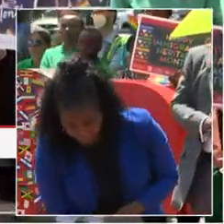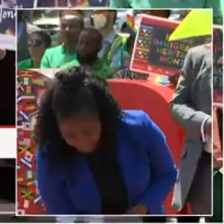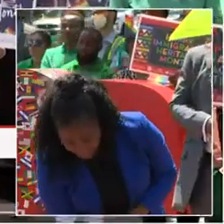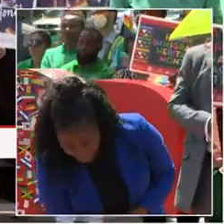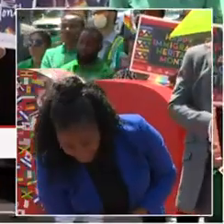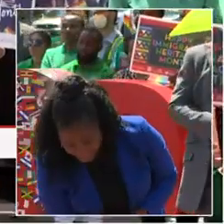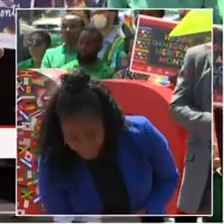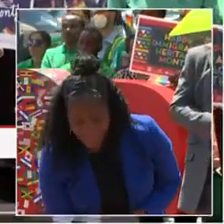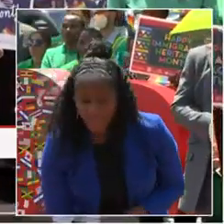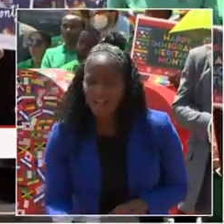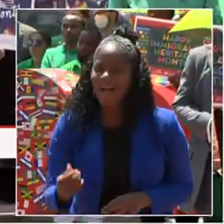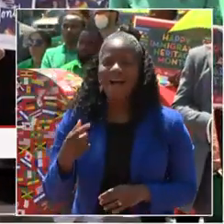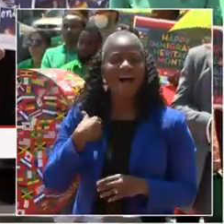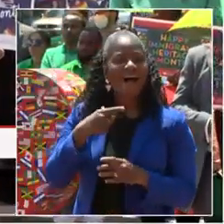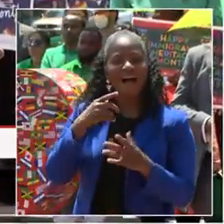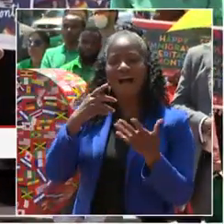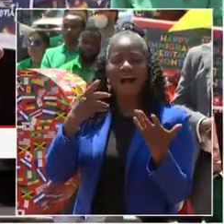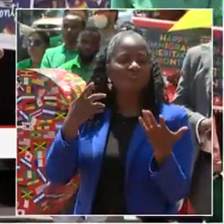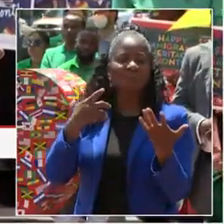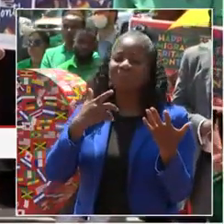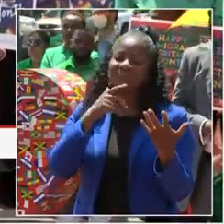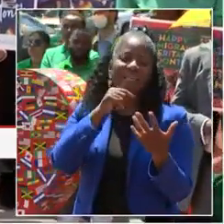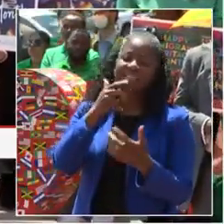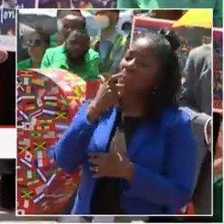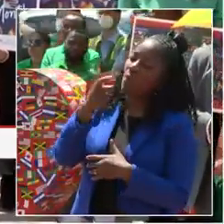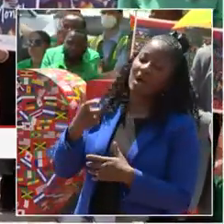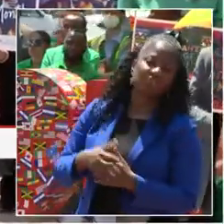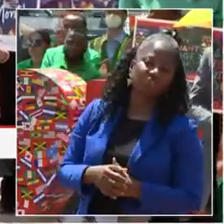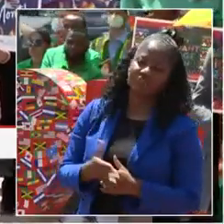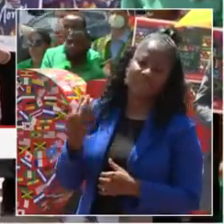I chose not to watch last night, Mark.